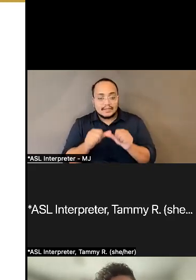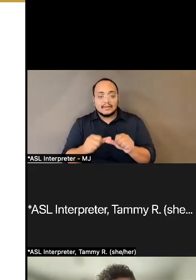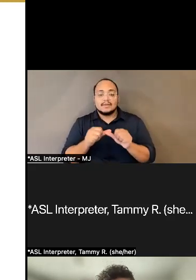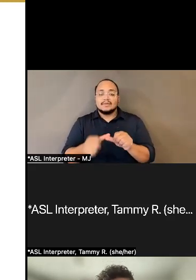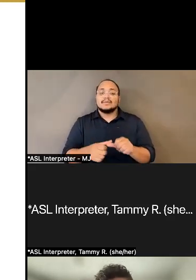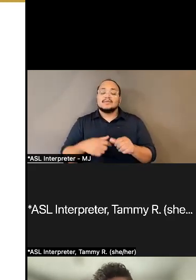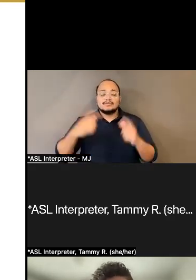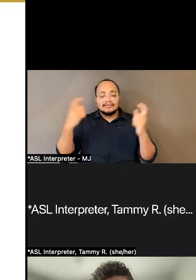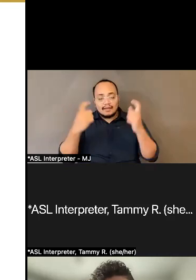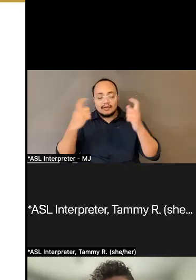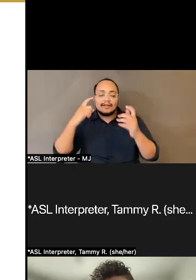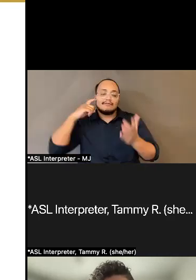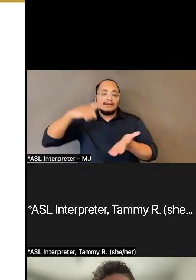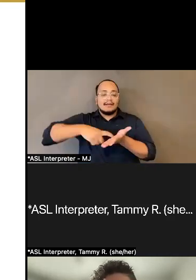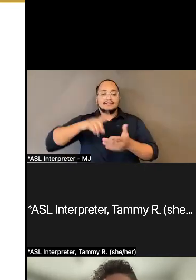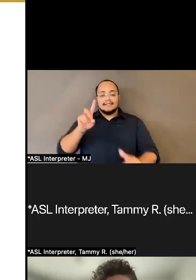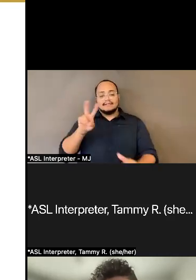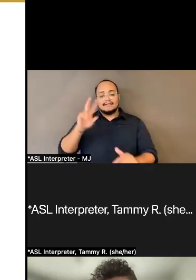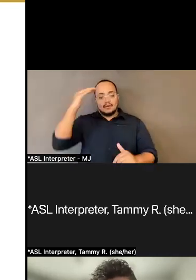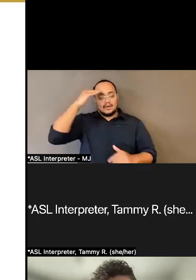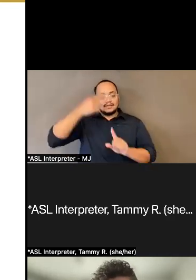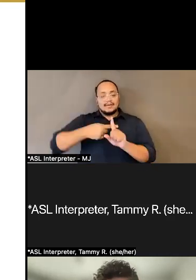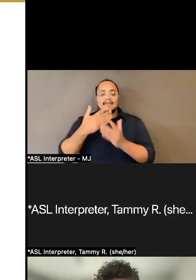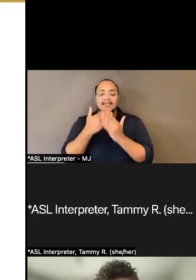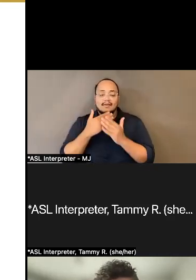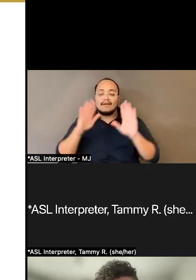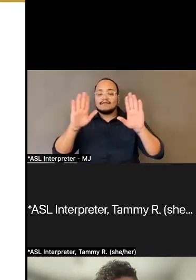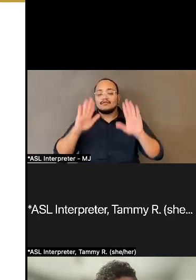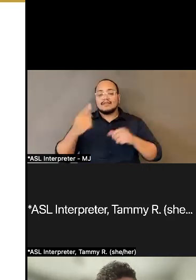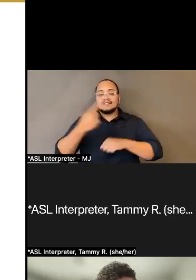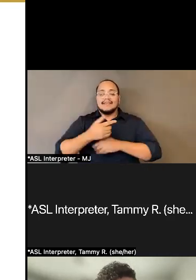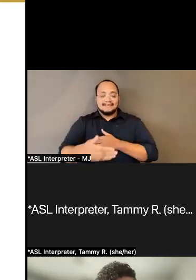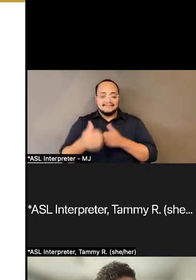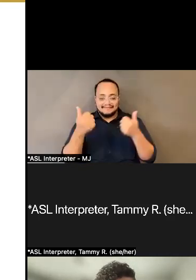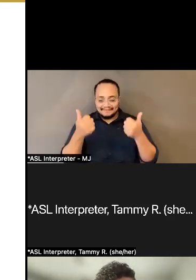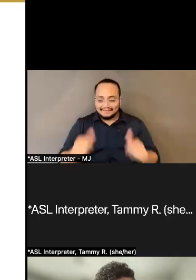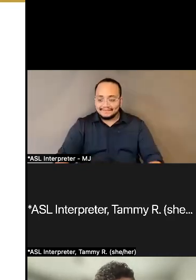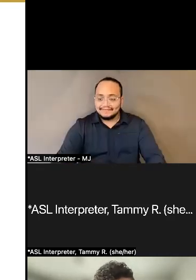Domestic Violence Awareness Month. Thank you all, and have a wonderful rest of the day.